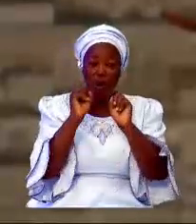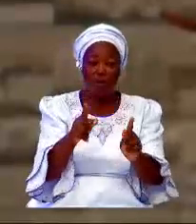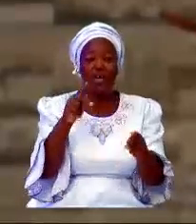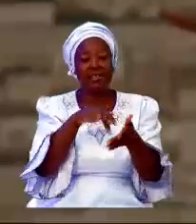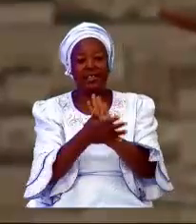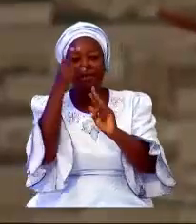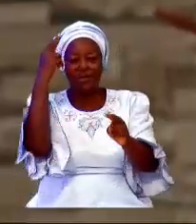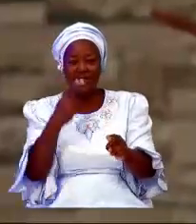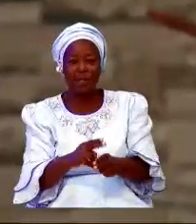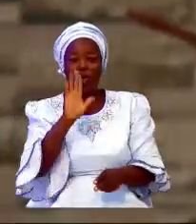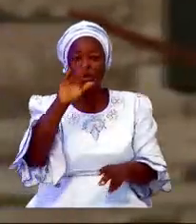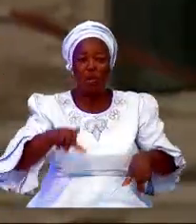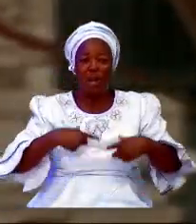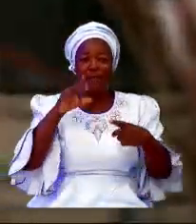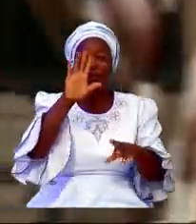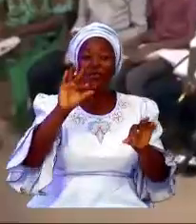normal.